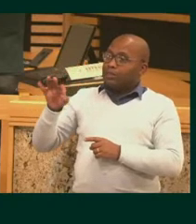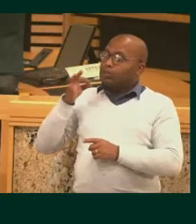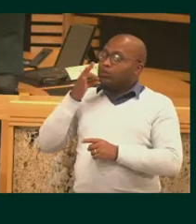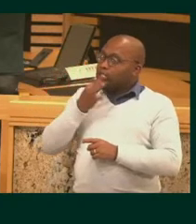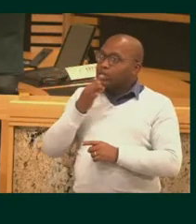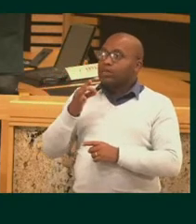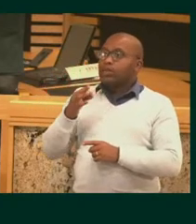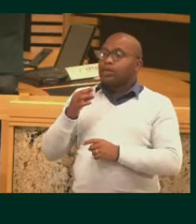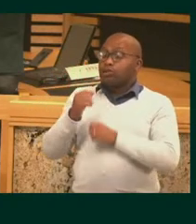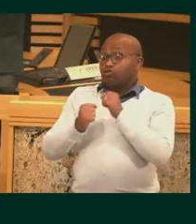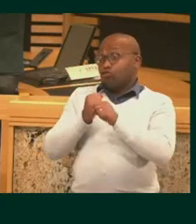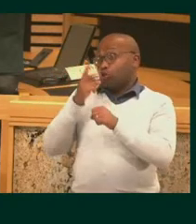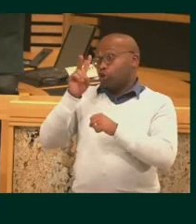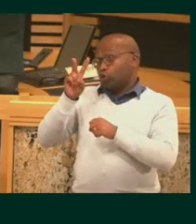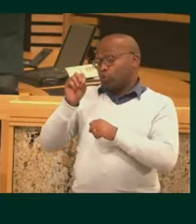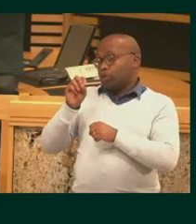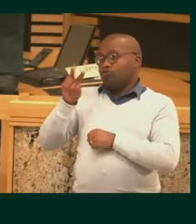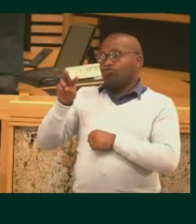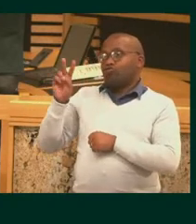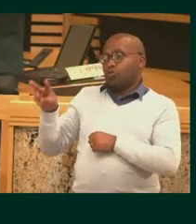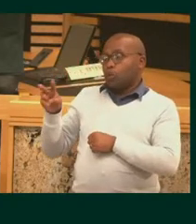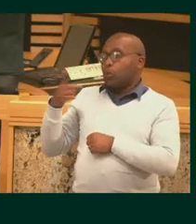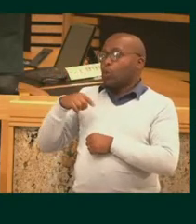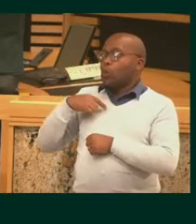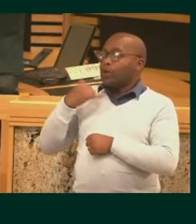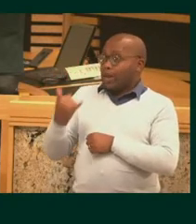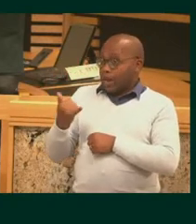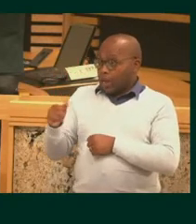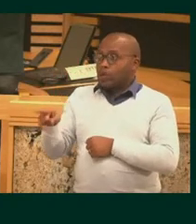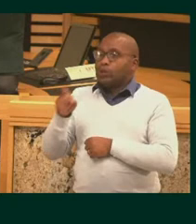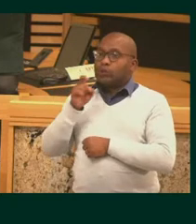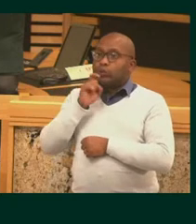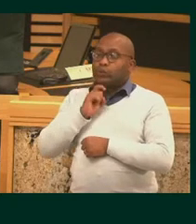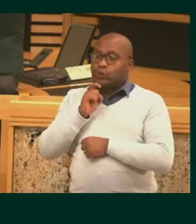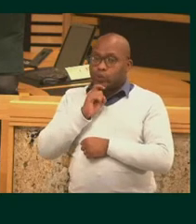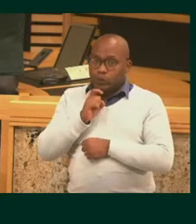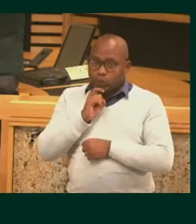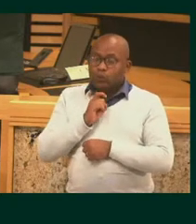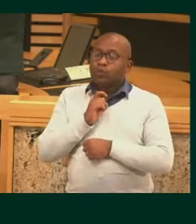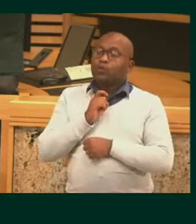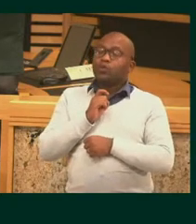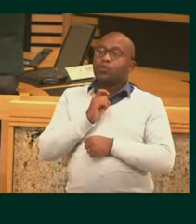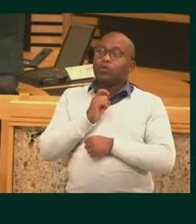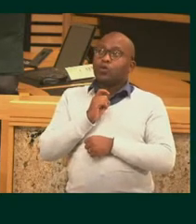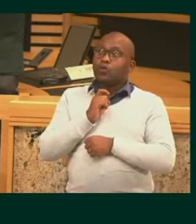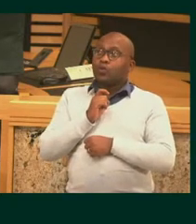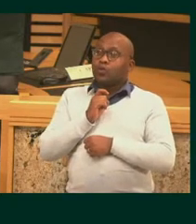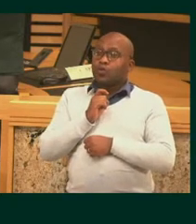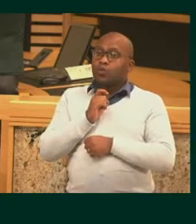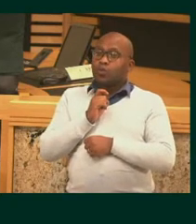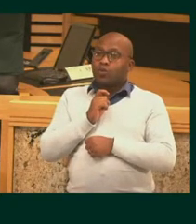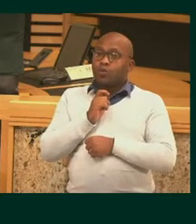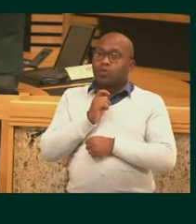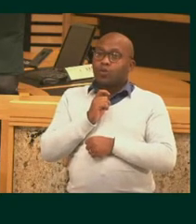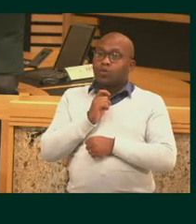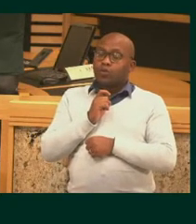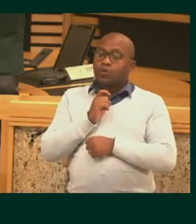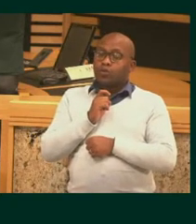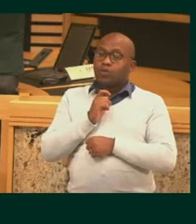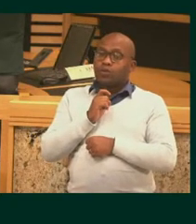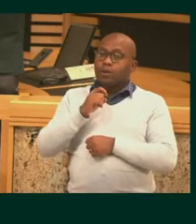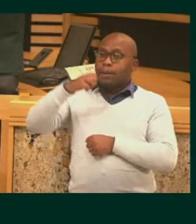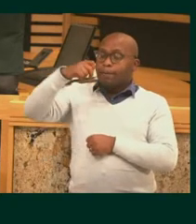20122 currently the application preference during procurement is undertaken through the preferential